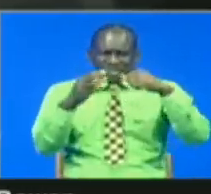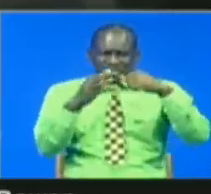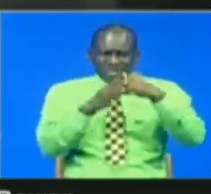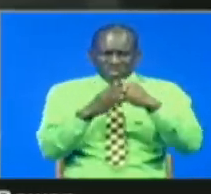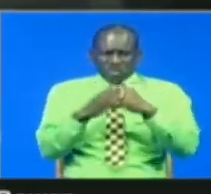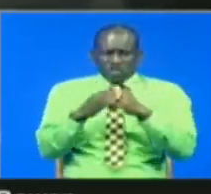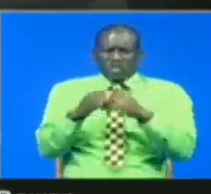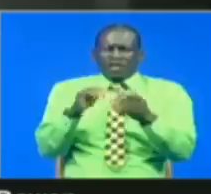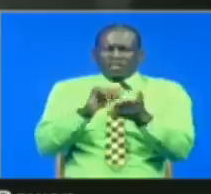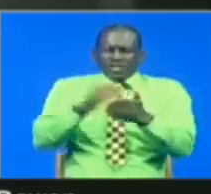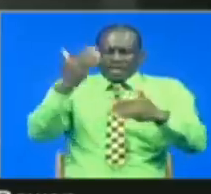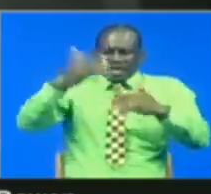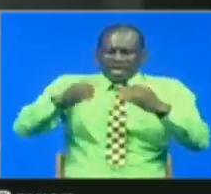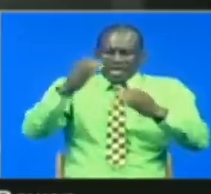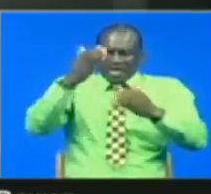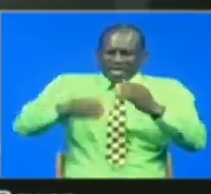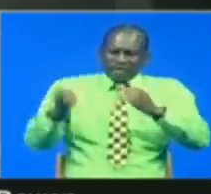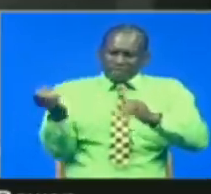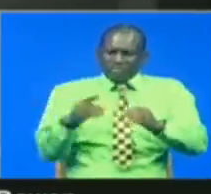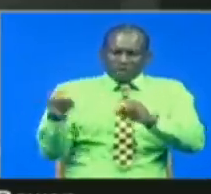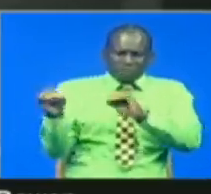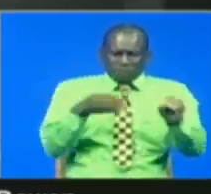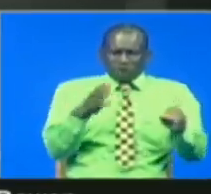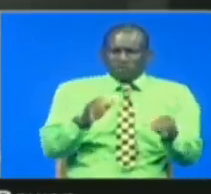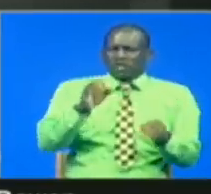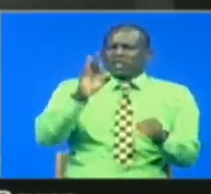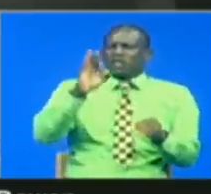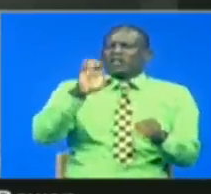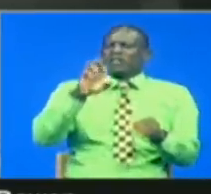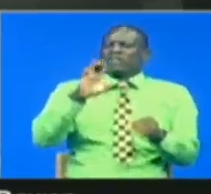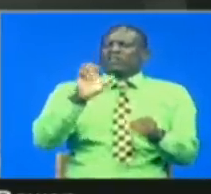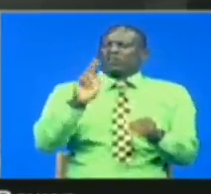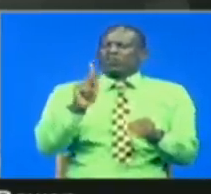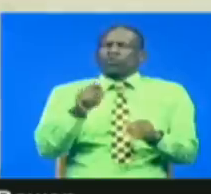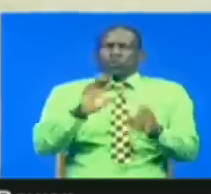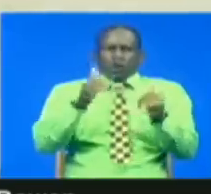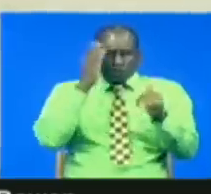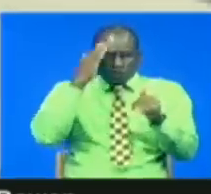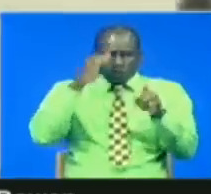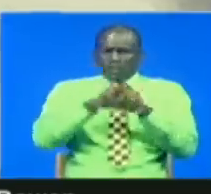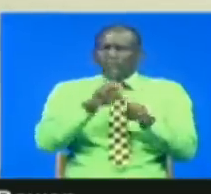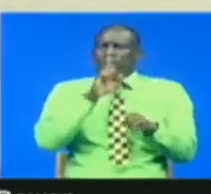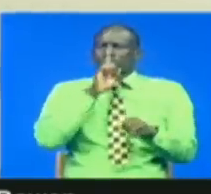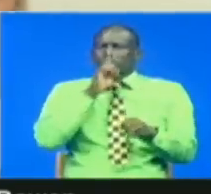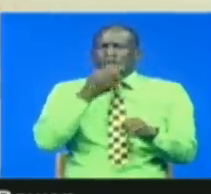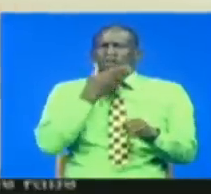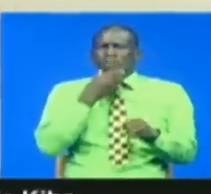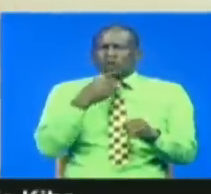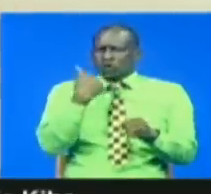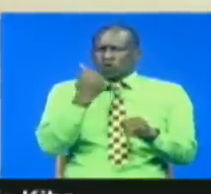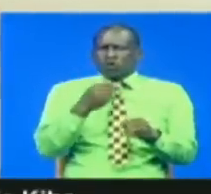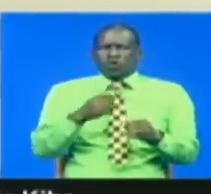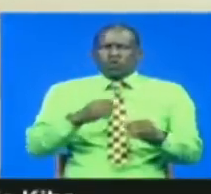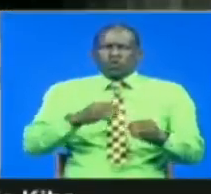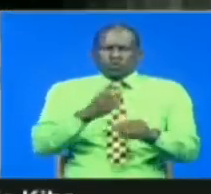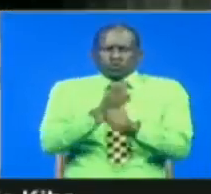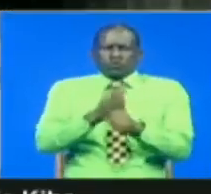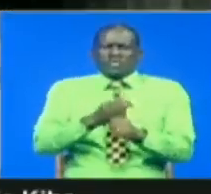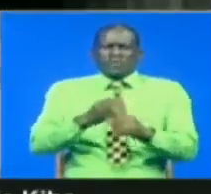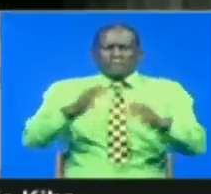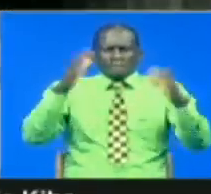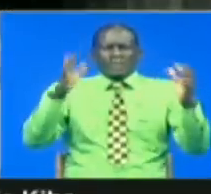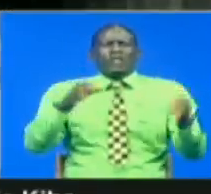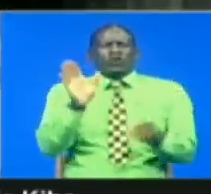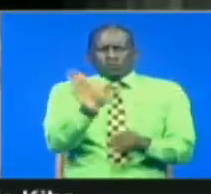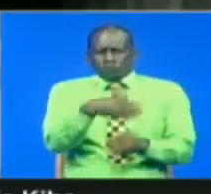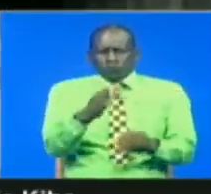of the month. Farouk, known to neighbors as a quiet man who loved his cats and loud music, used his car with the other